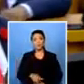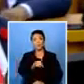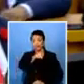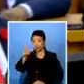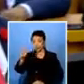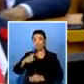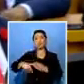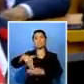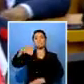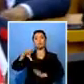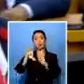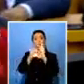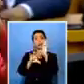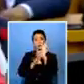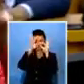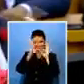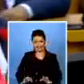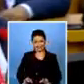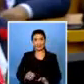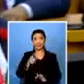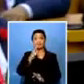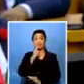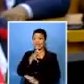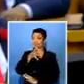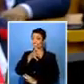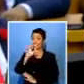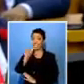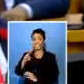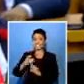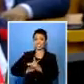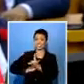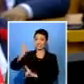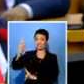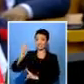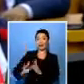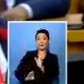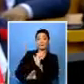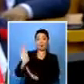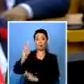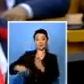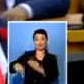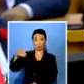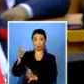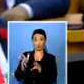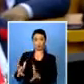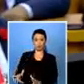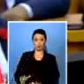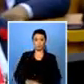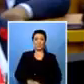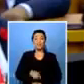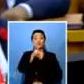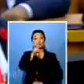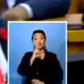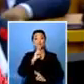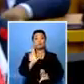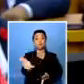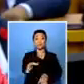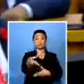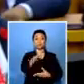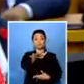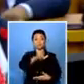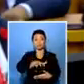Court decision, it doesn't make the majority right. You voted against the Nkanda